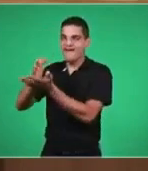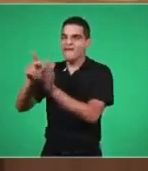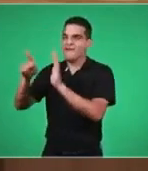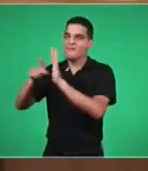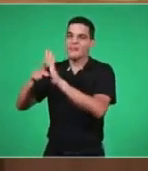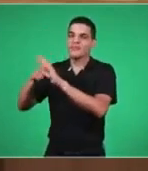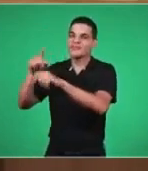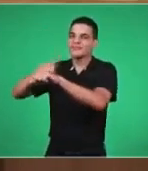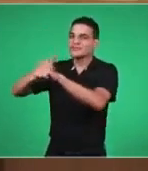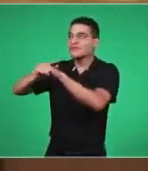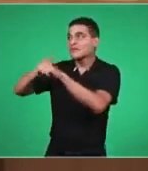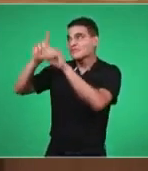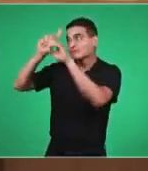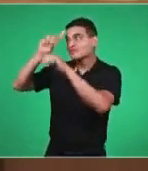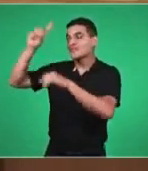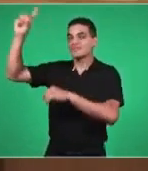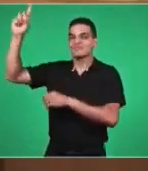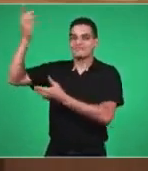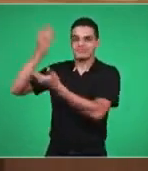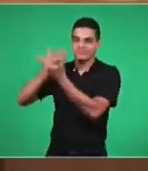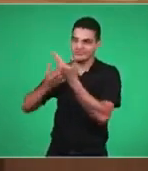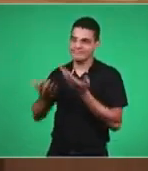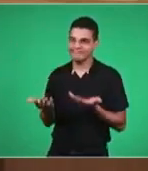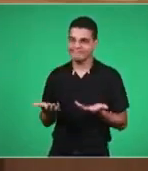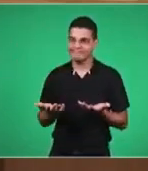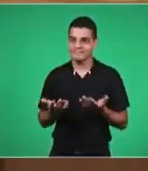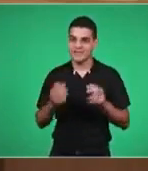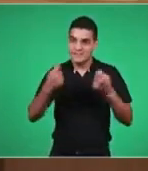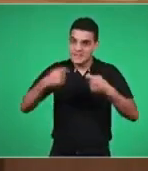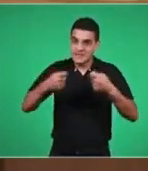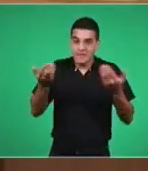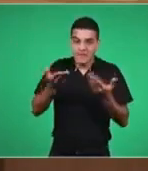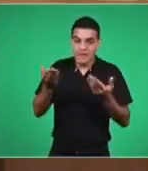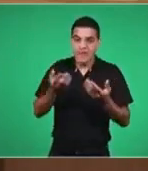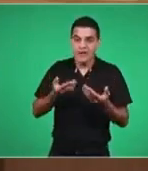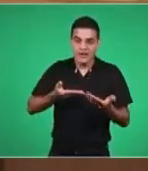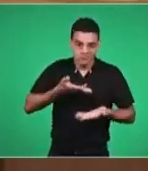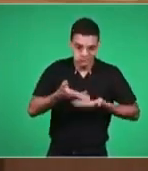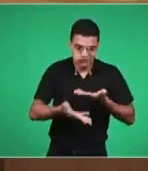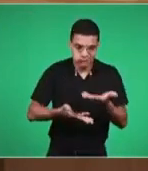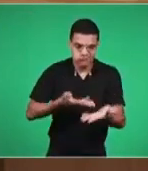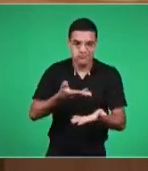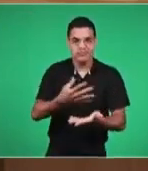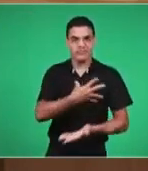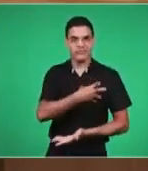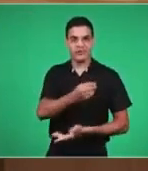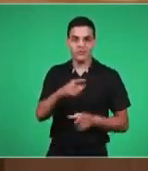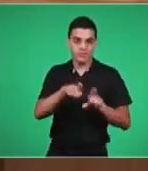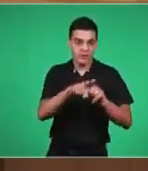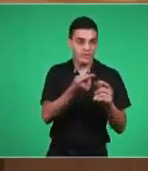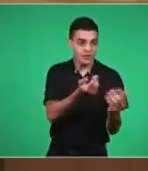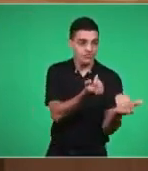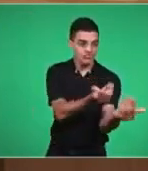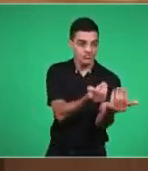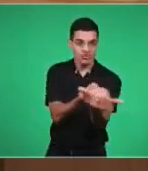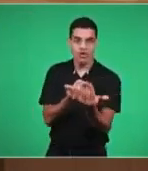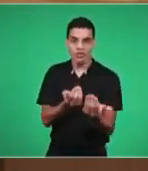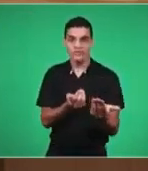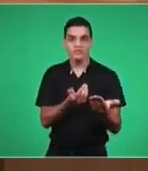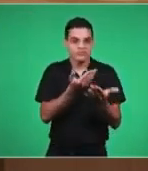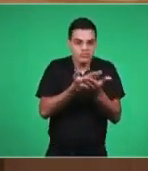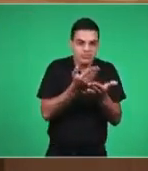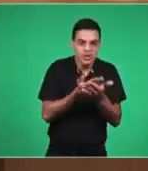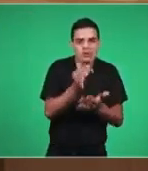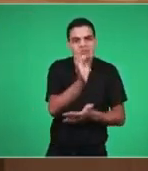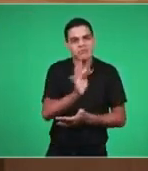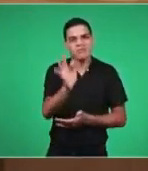in Kairos, which is the time of the Lord. for you, for the youth